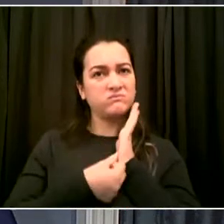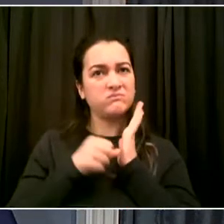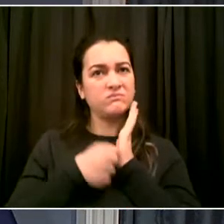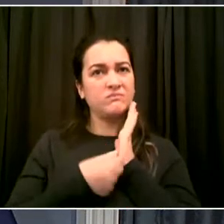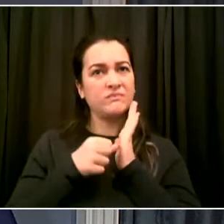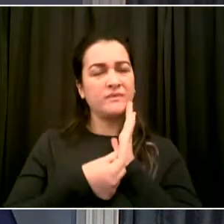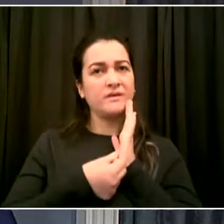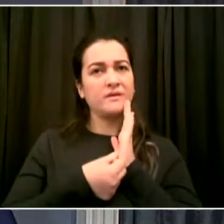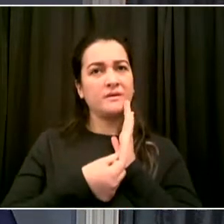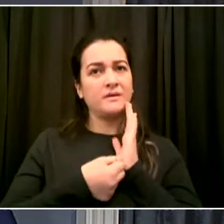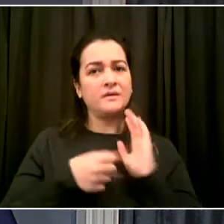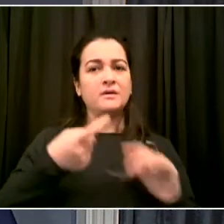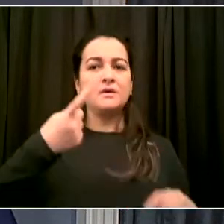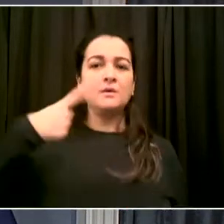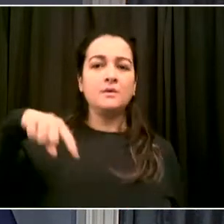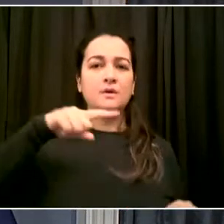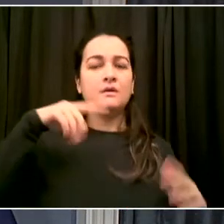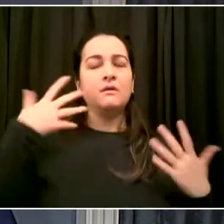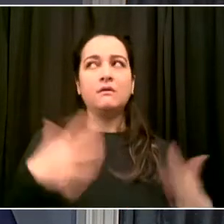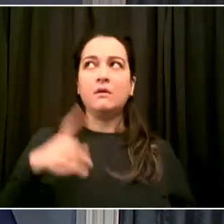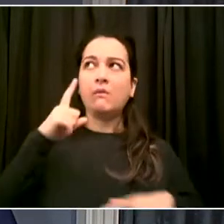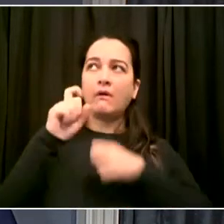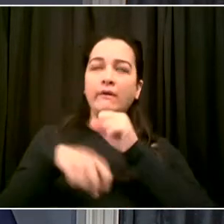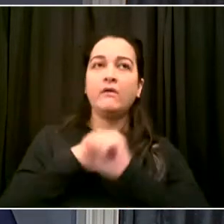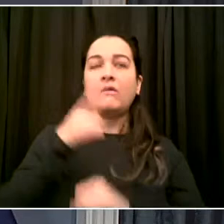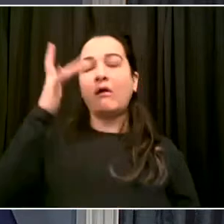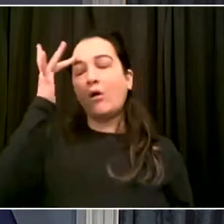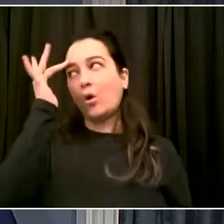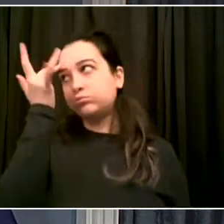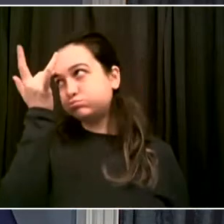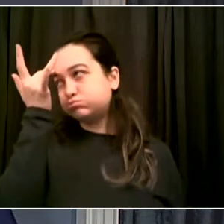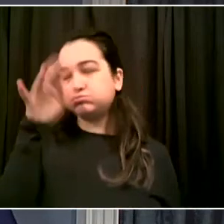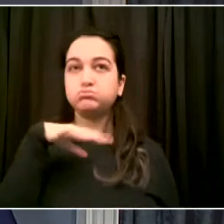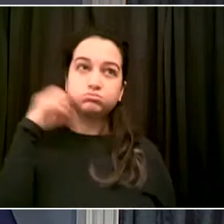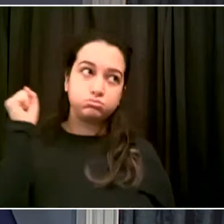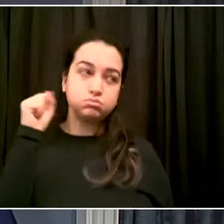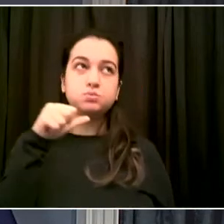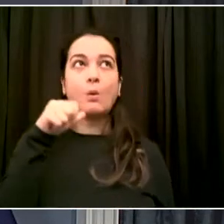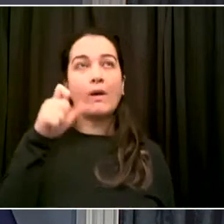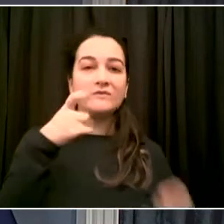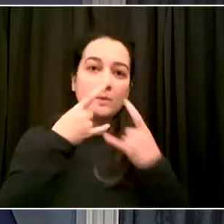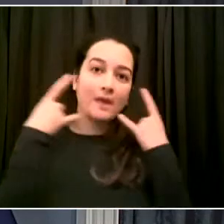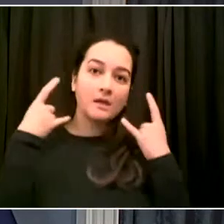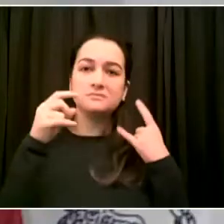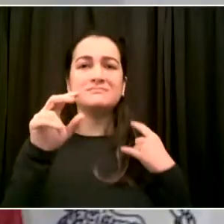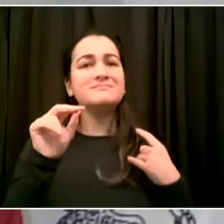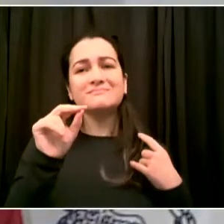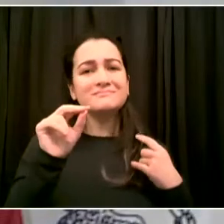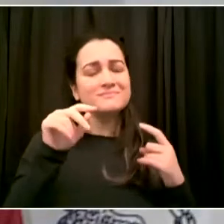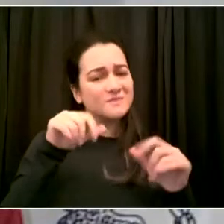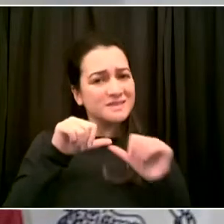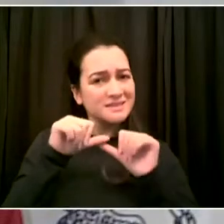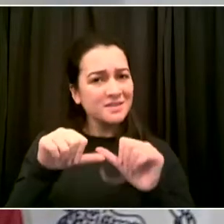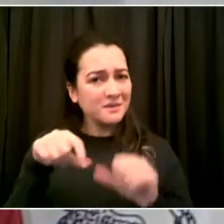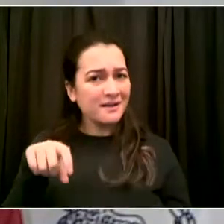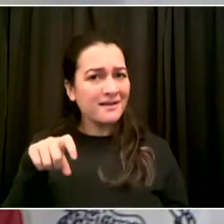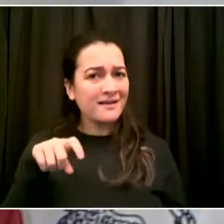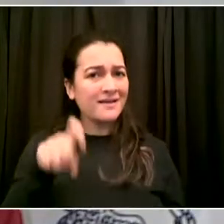gets a positive test engages with Test and Trace Corps if they need to safely